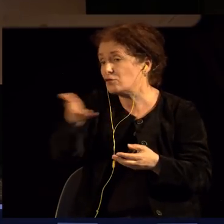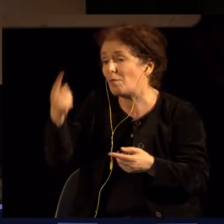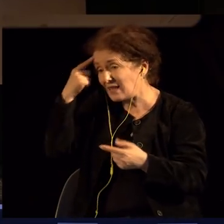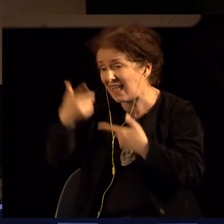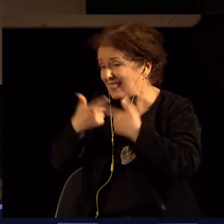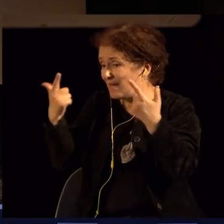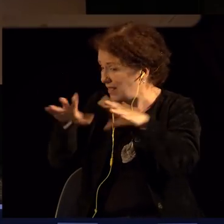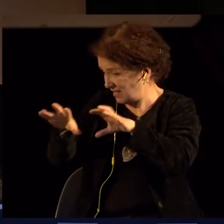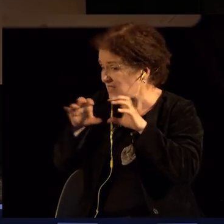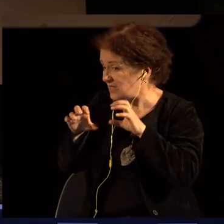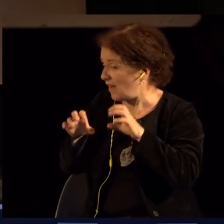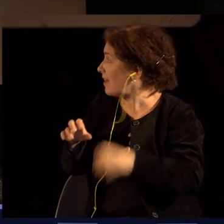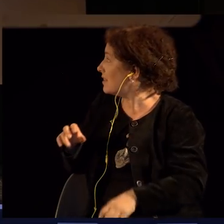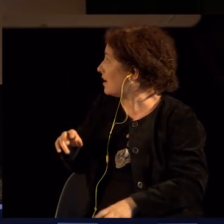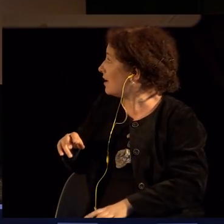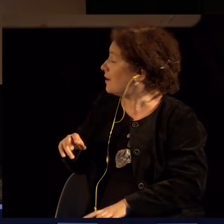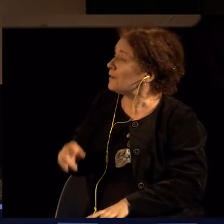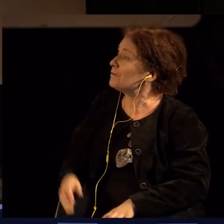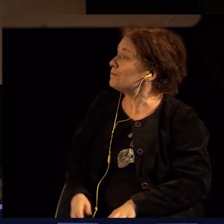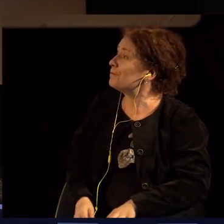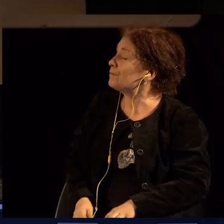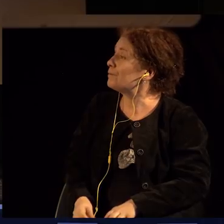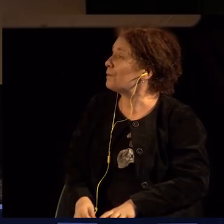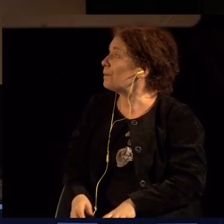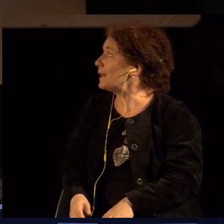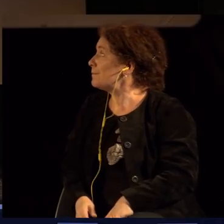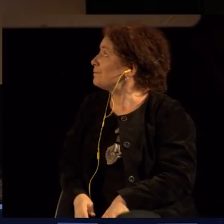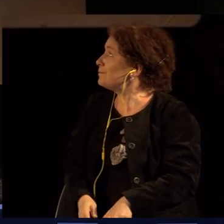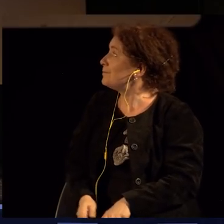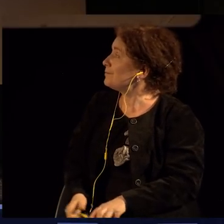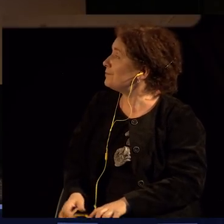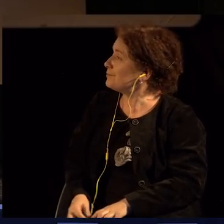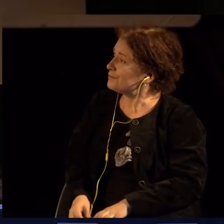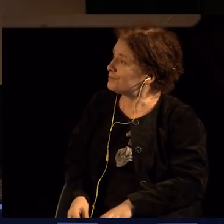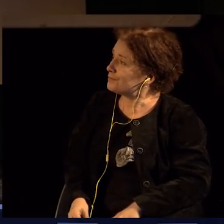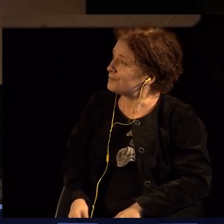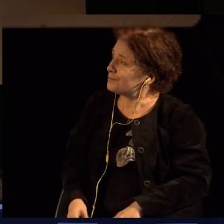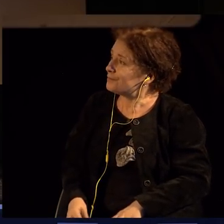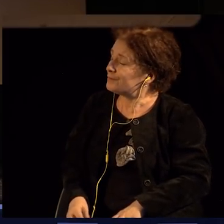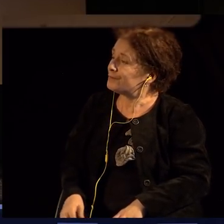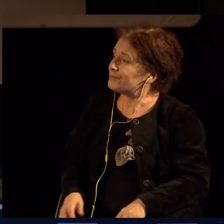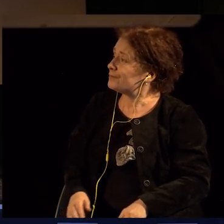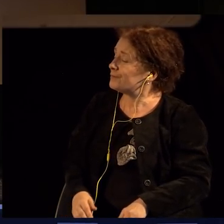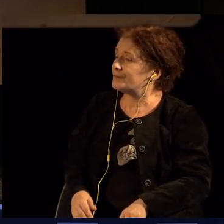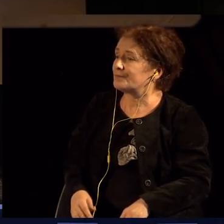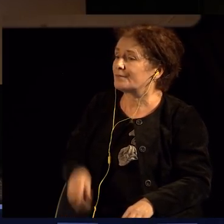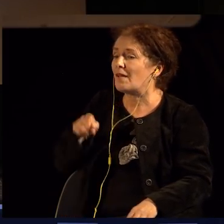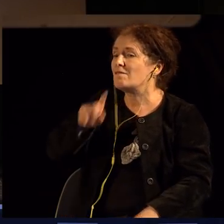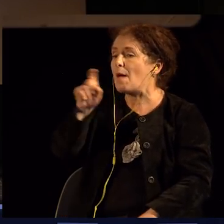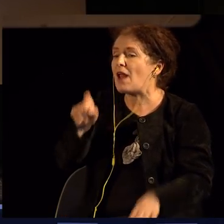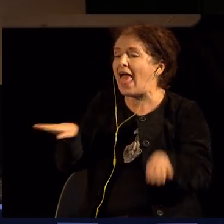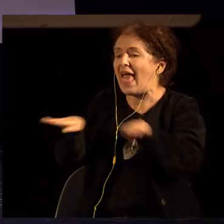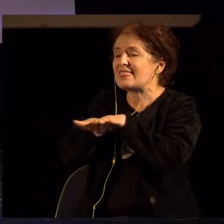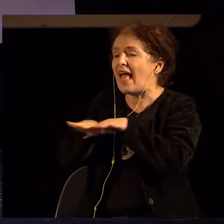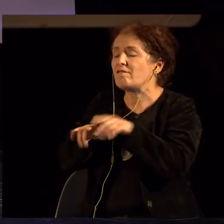It's about this thing right here, not about this thing. So it's a matter of equality and it's a basis for talking